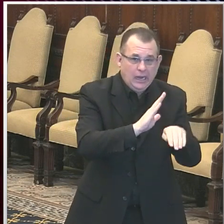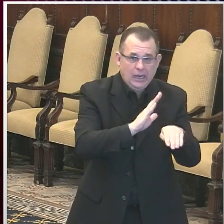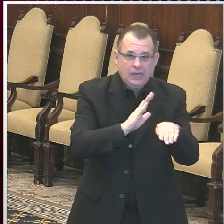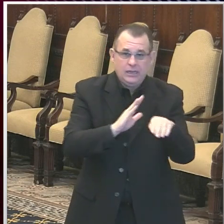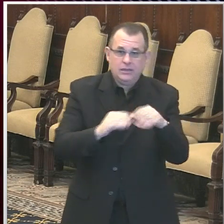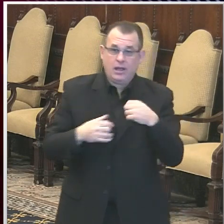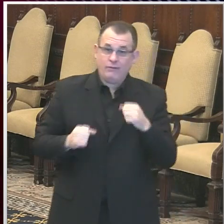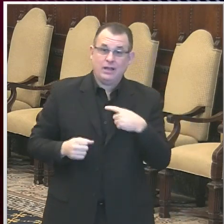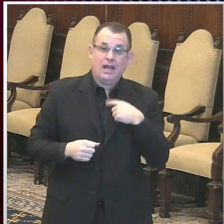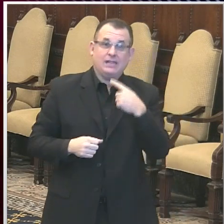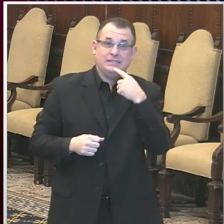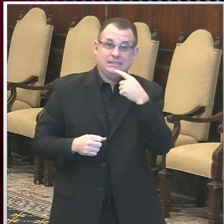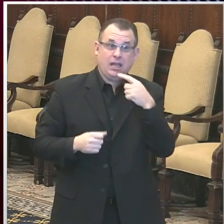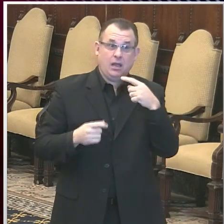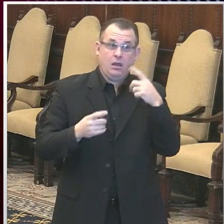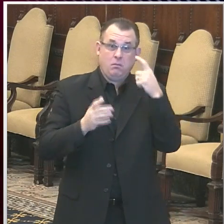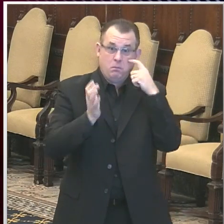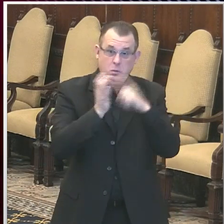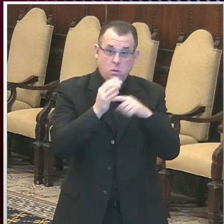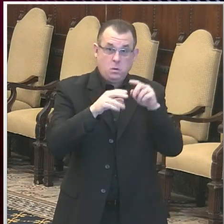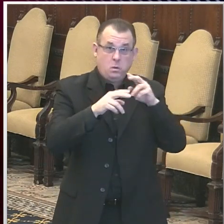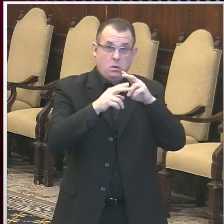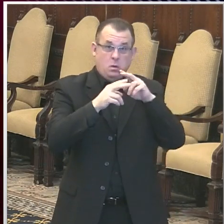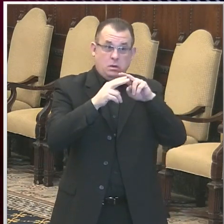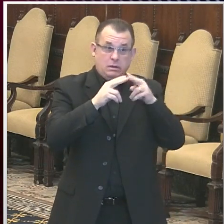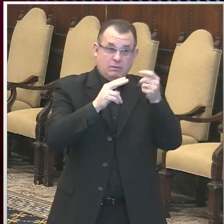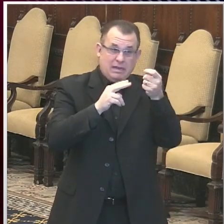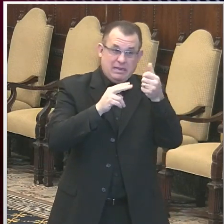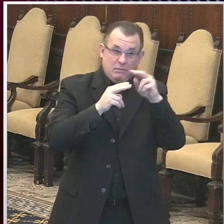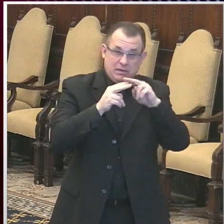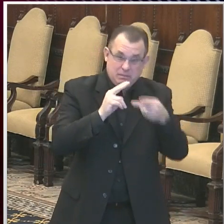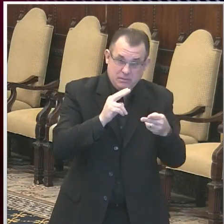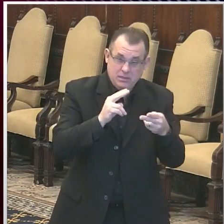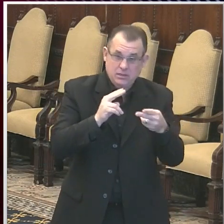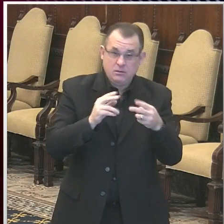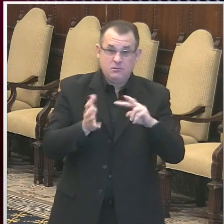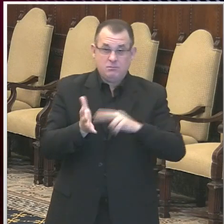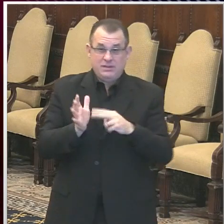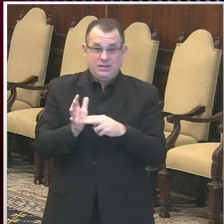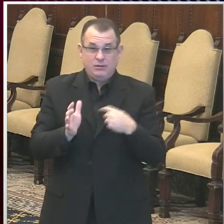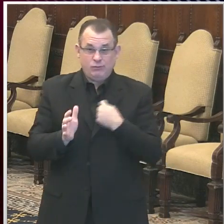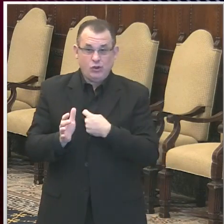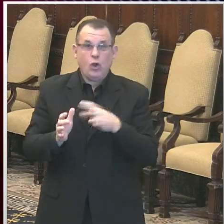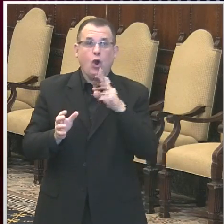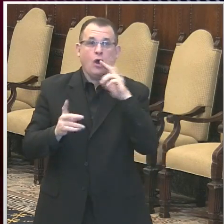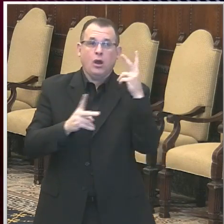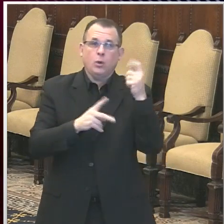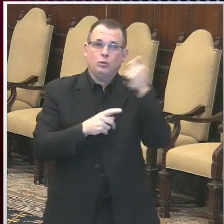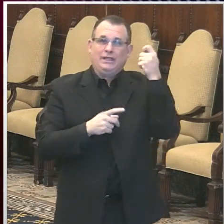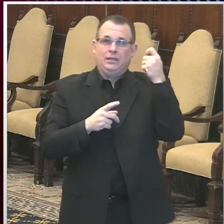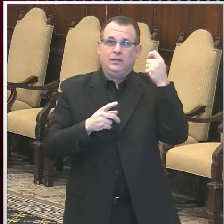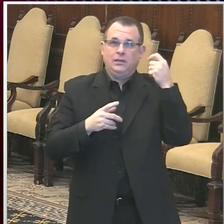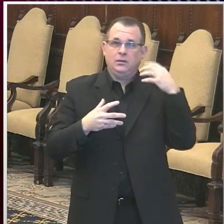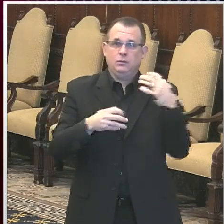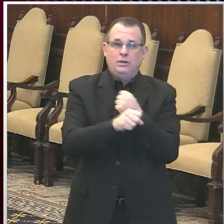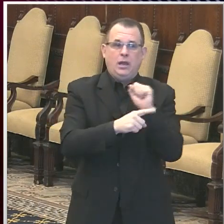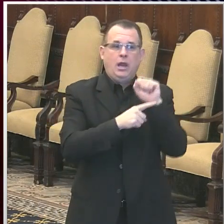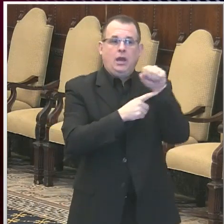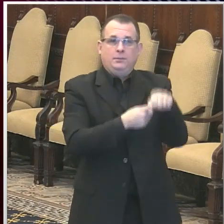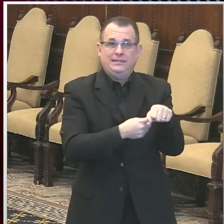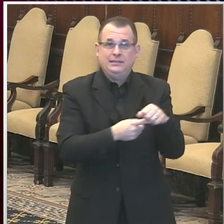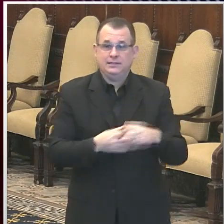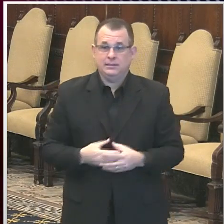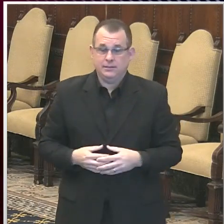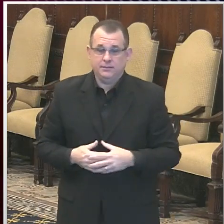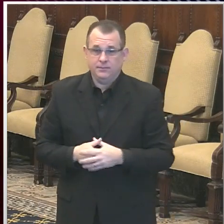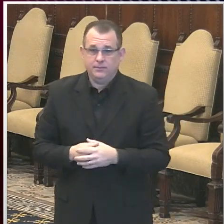is good, even a small decrease. That's a sign that we're winning over this epidemic and that decrease should continue. If you want to see more about the trends for this, check